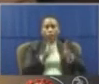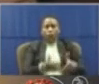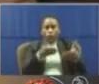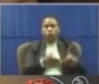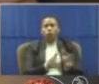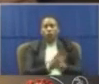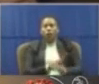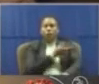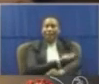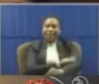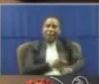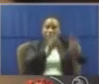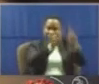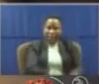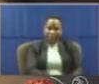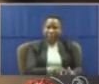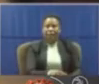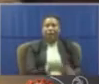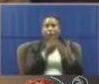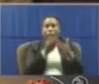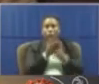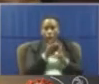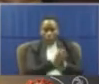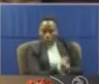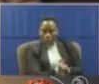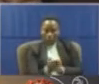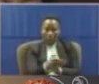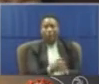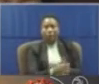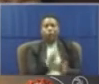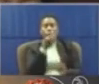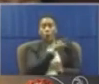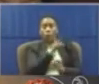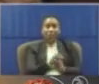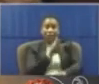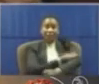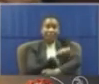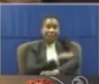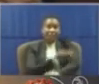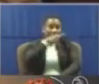door and to discriminate between those who have been vaccinated